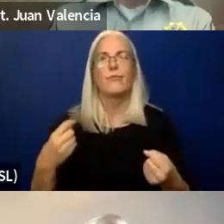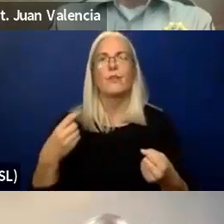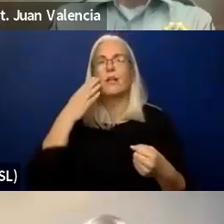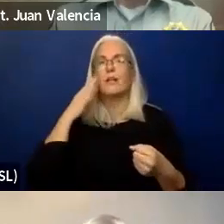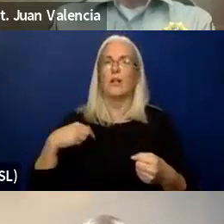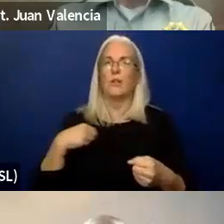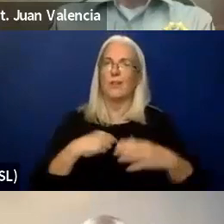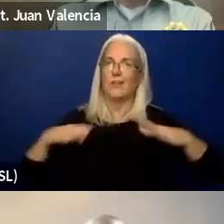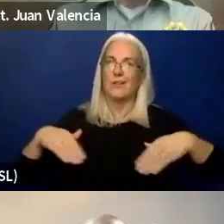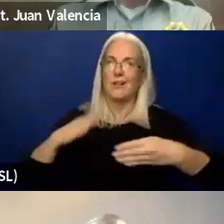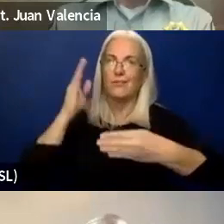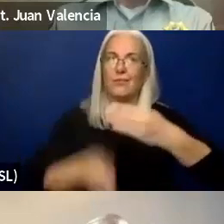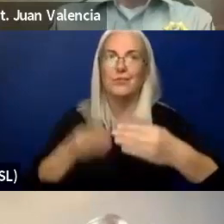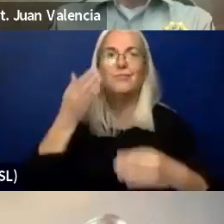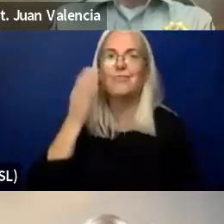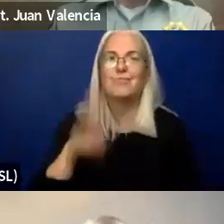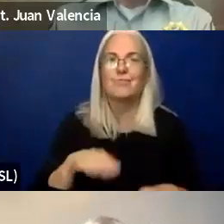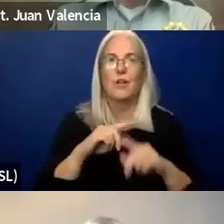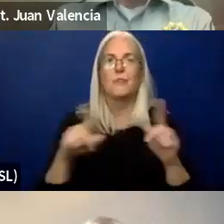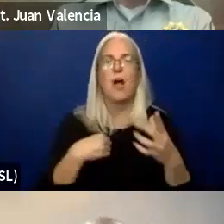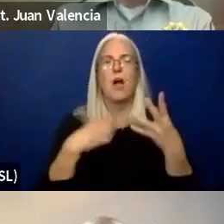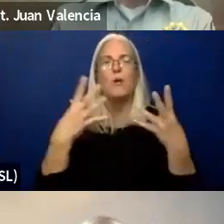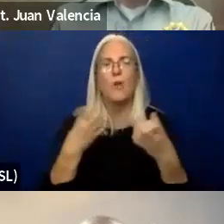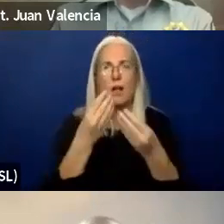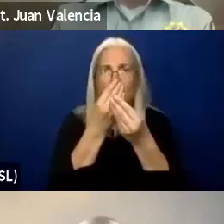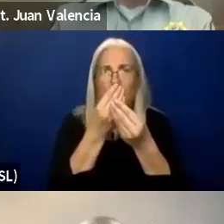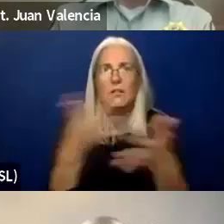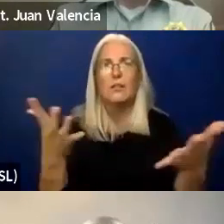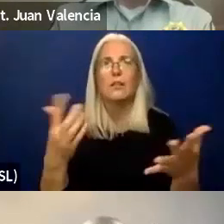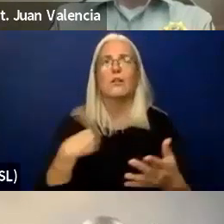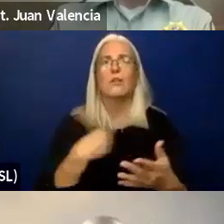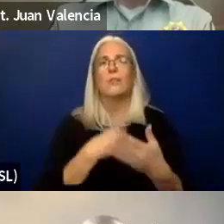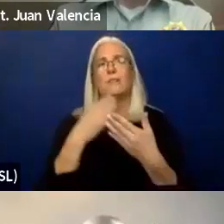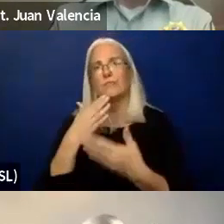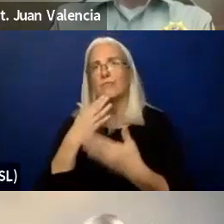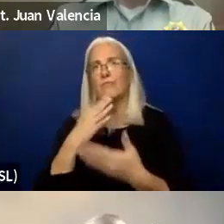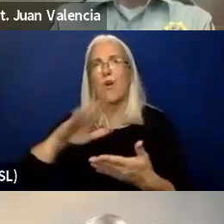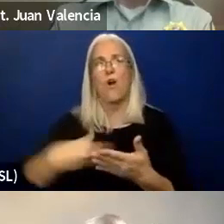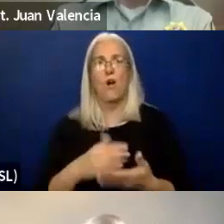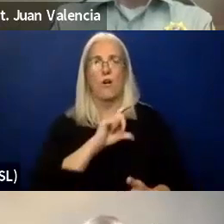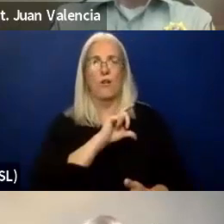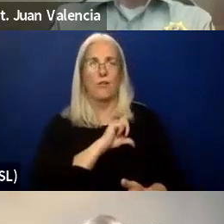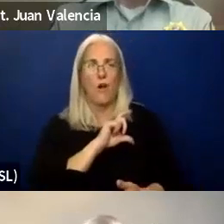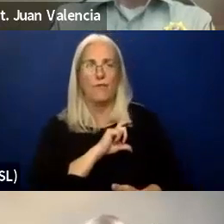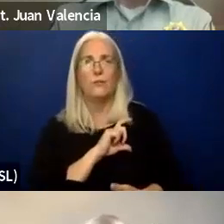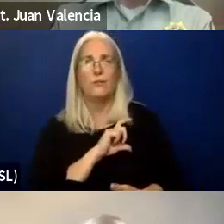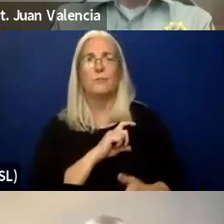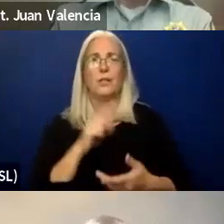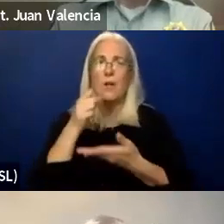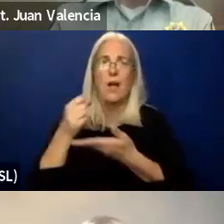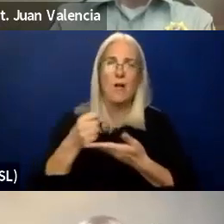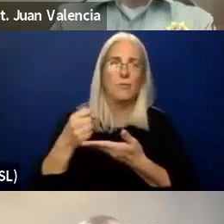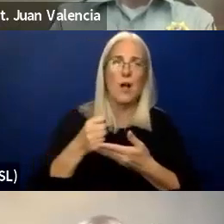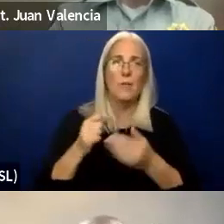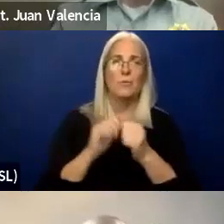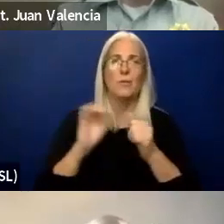say how grateful I know we all are to law enforcement for advancing those evacuations over the past many days and protecting